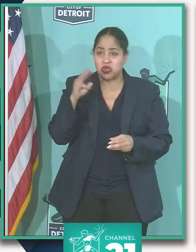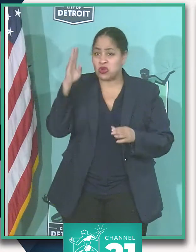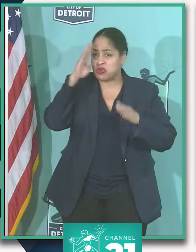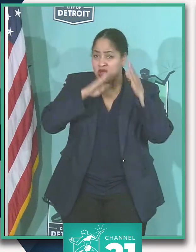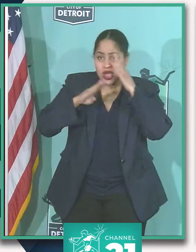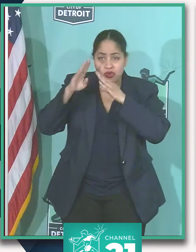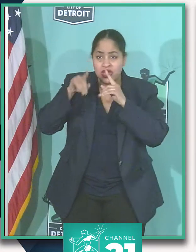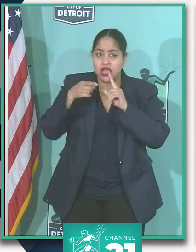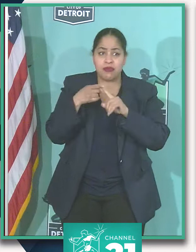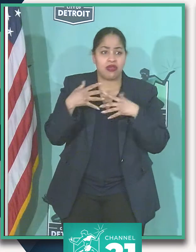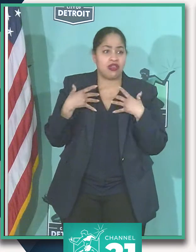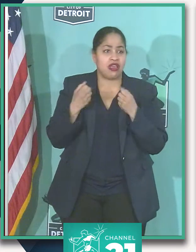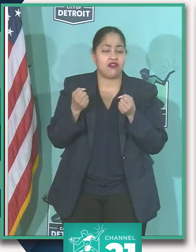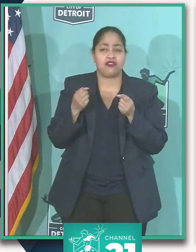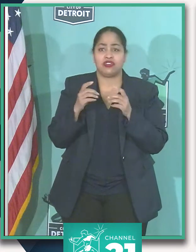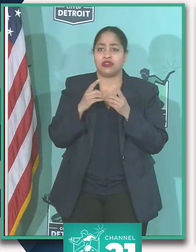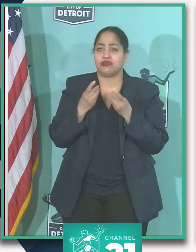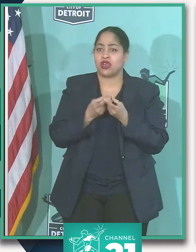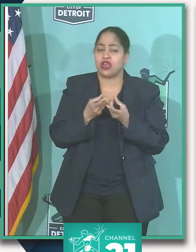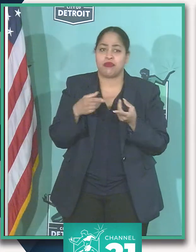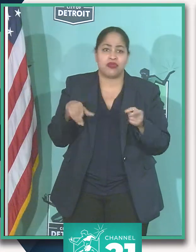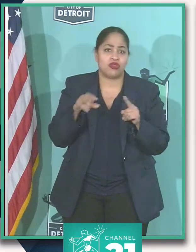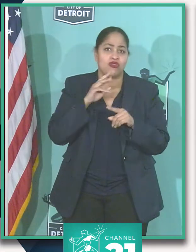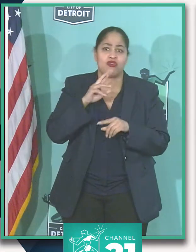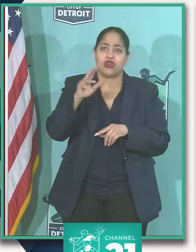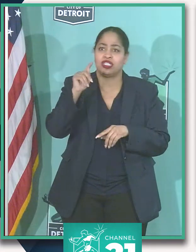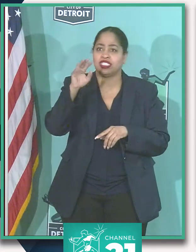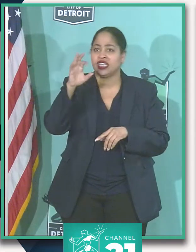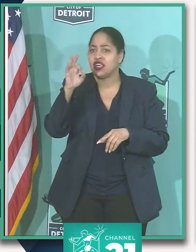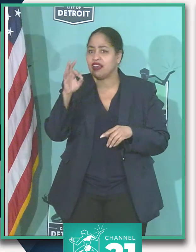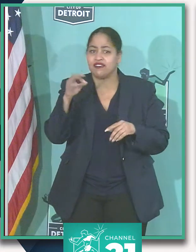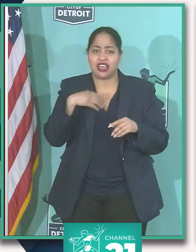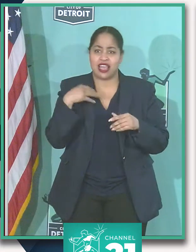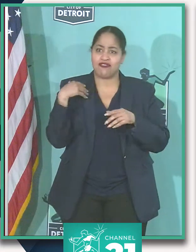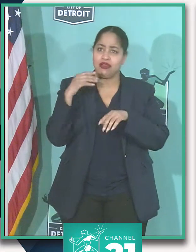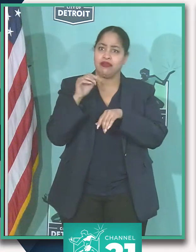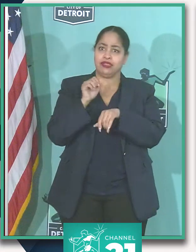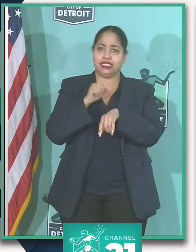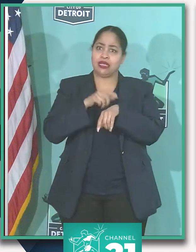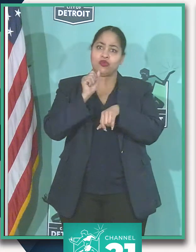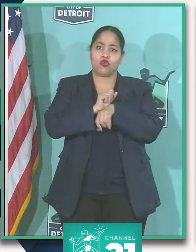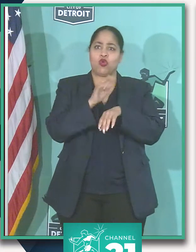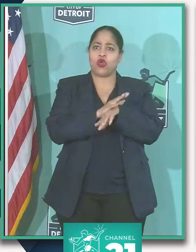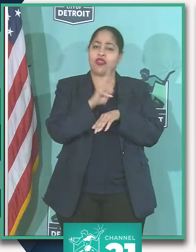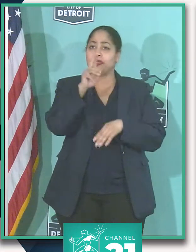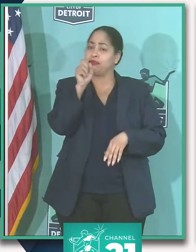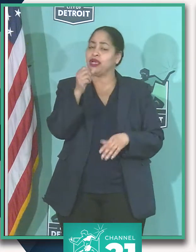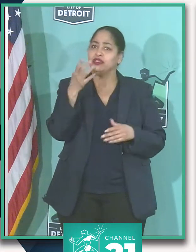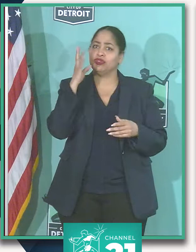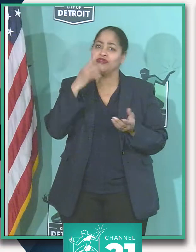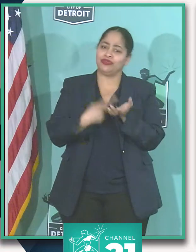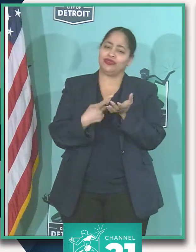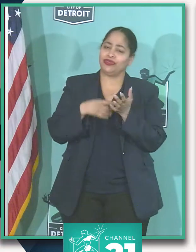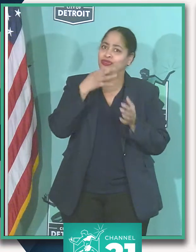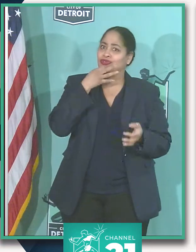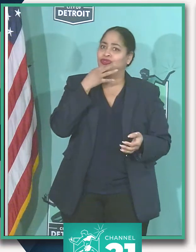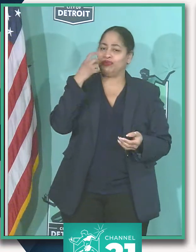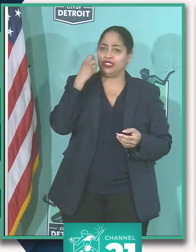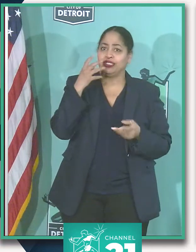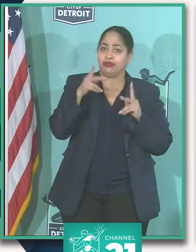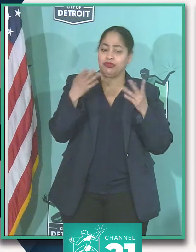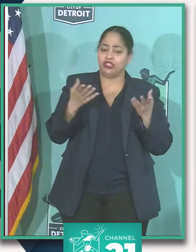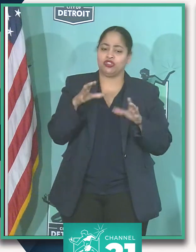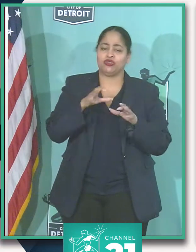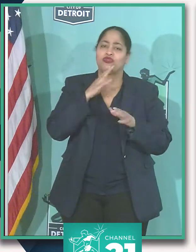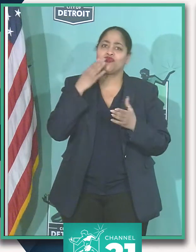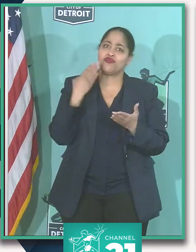health department or the TCF operations. I've actually had time to work on the buses, which we're going to talk about in a minute, because the folks here are